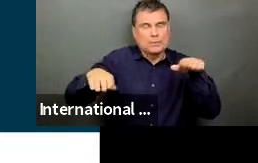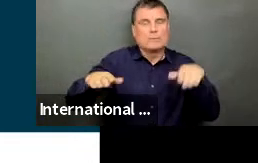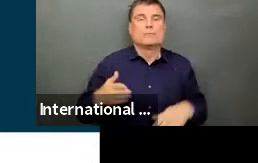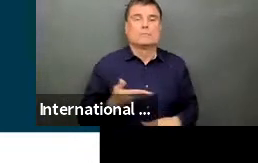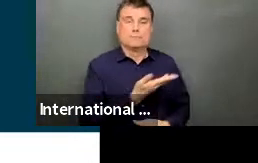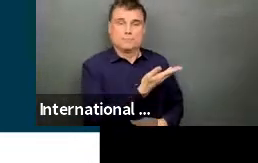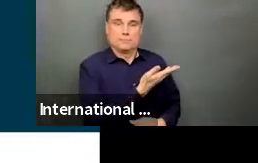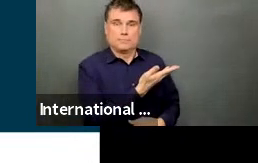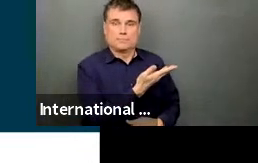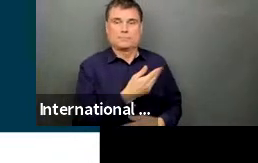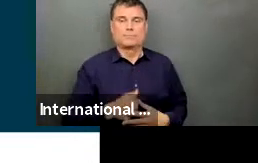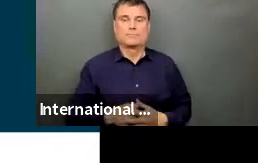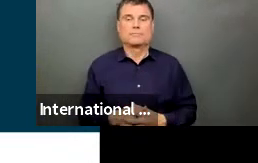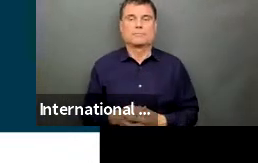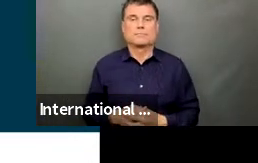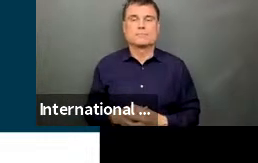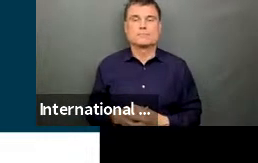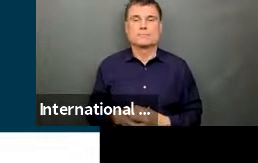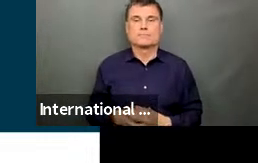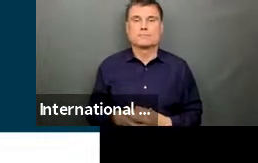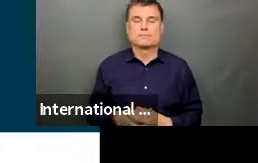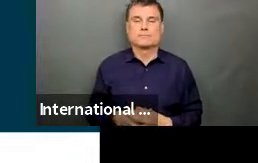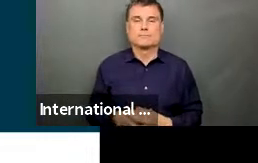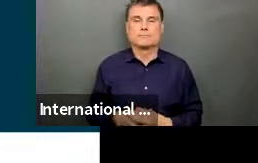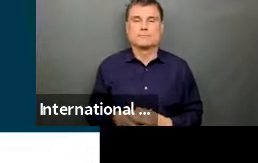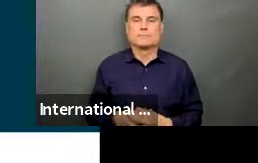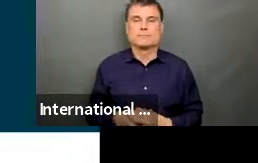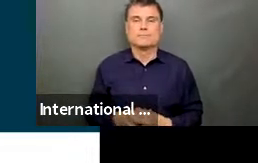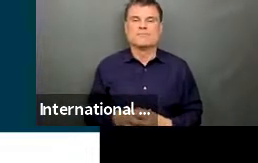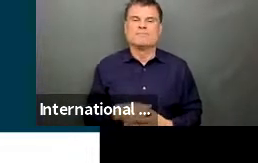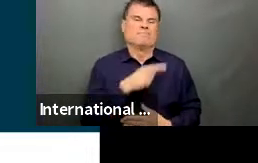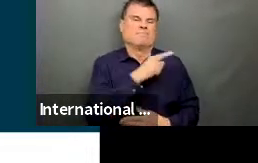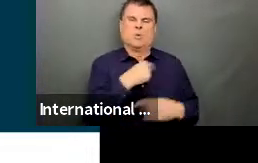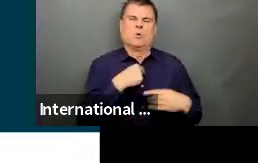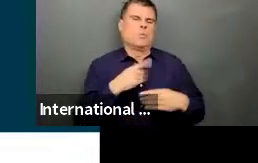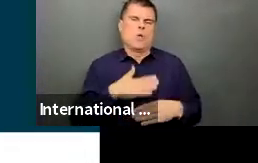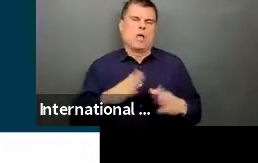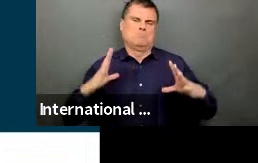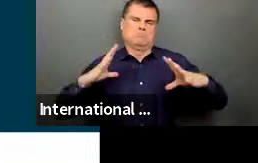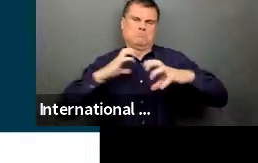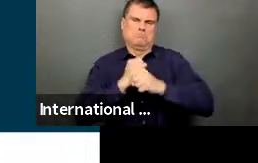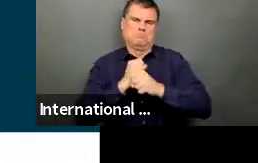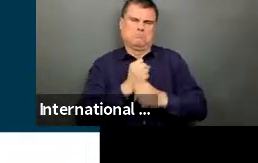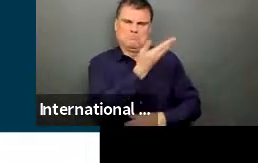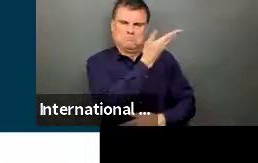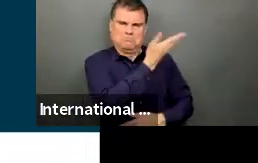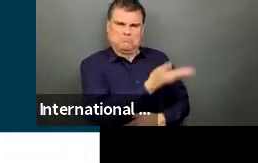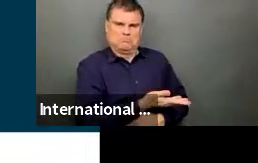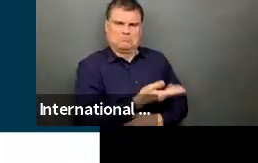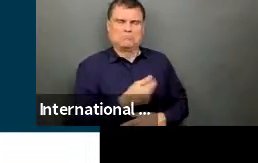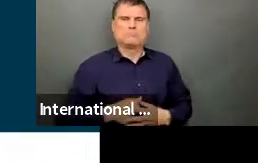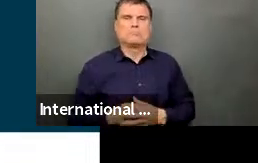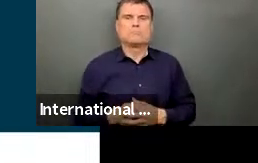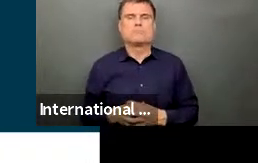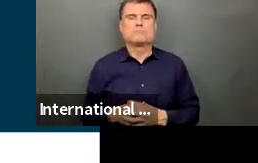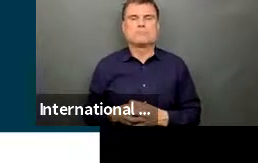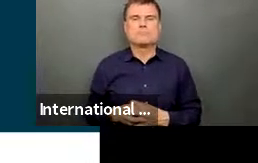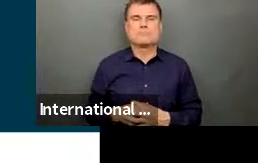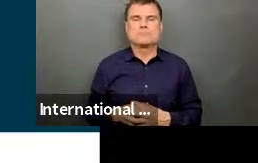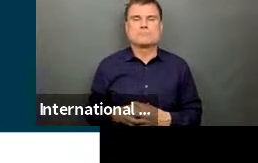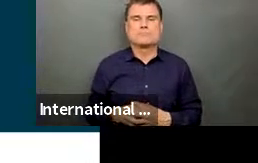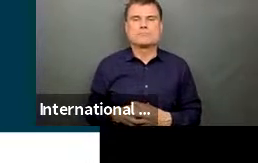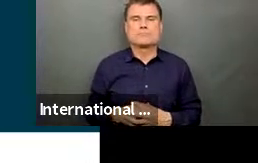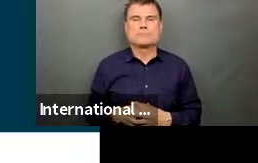sums up the situation. You will see that first the sex ratio